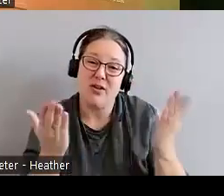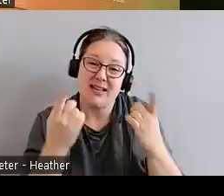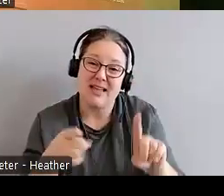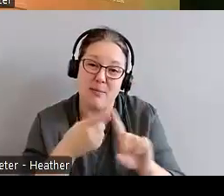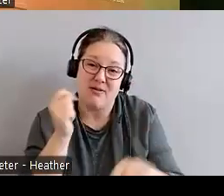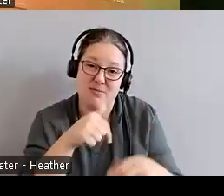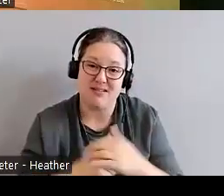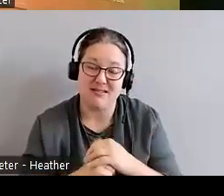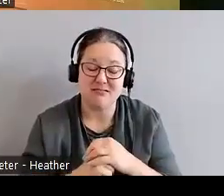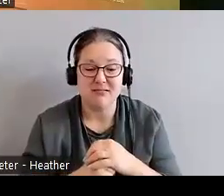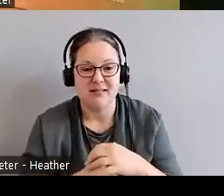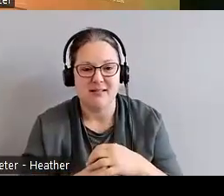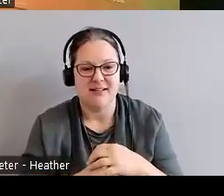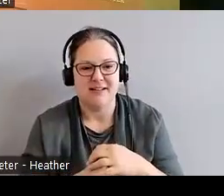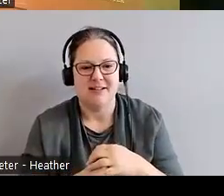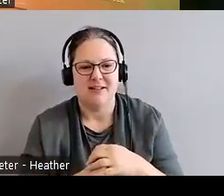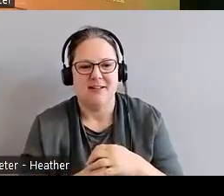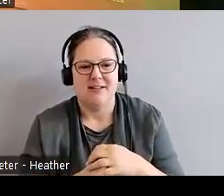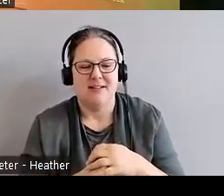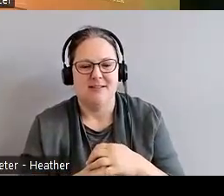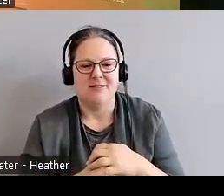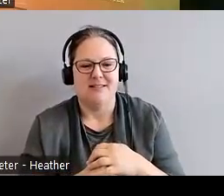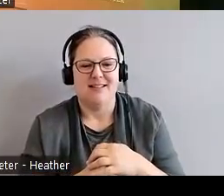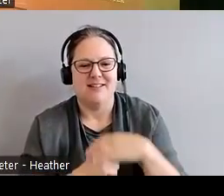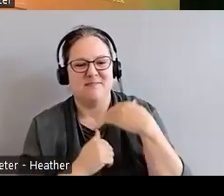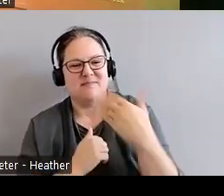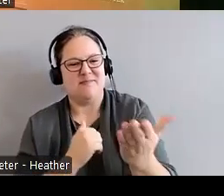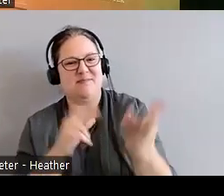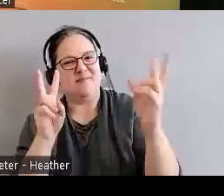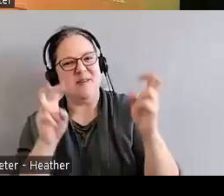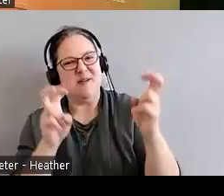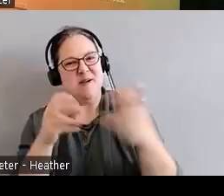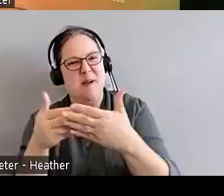And you know, that little baby obviously now is in medical school,